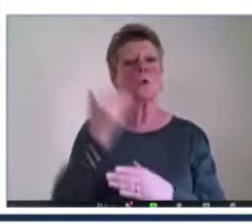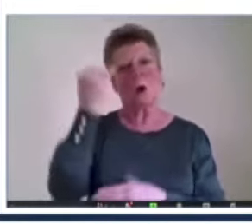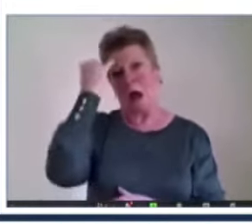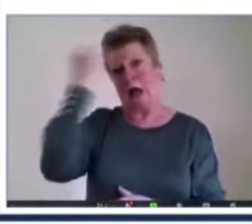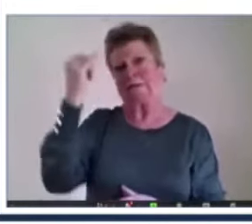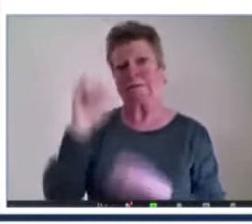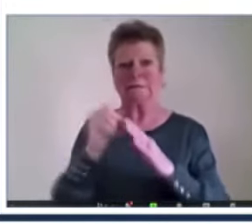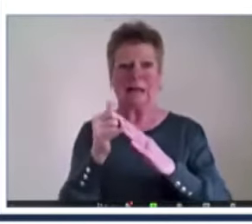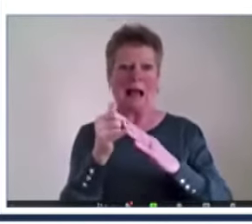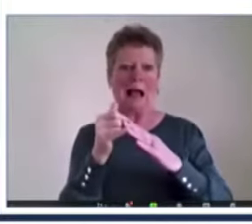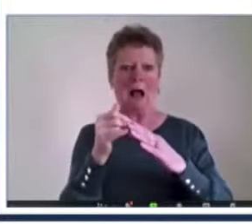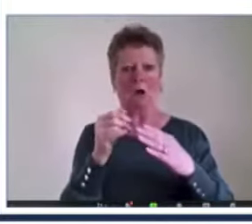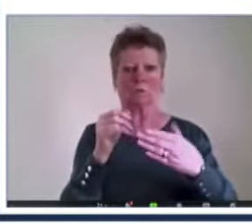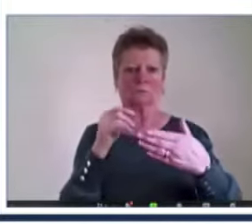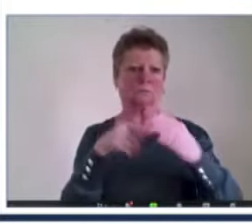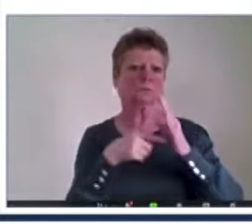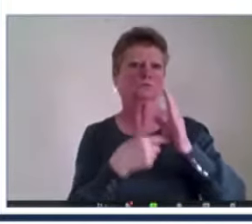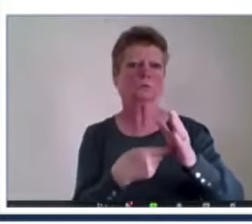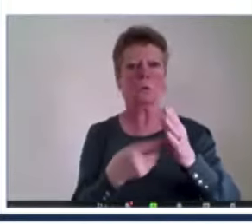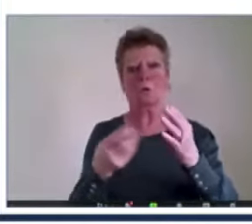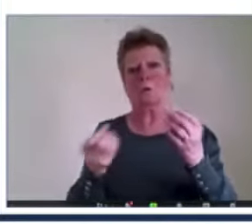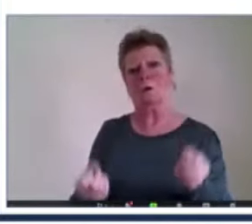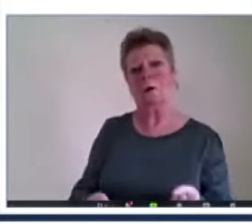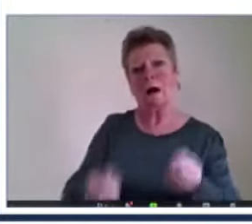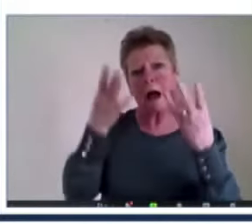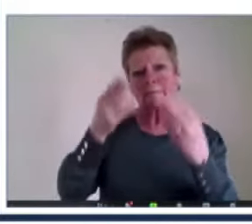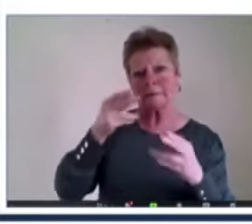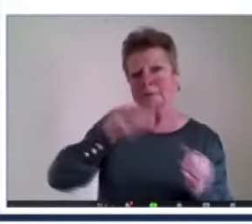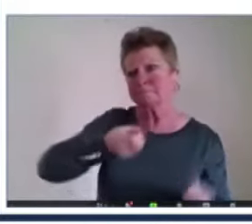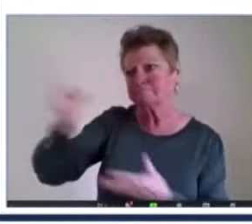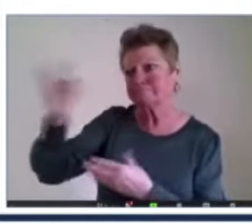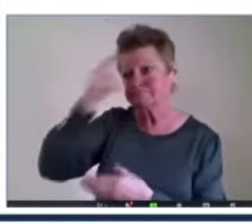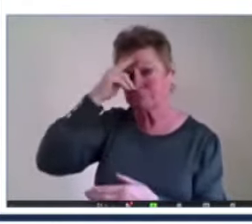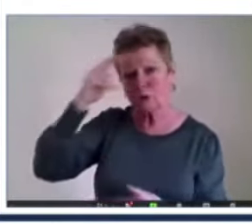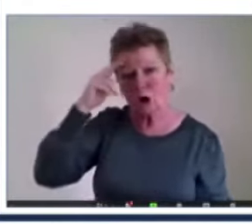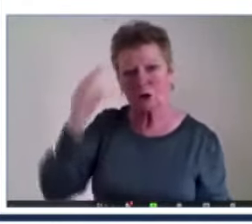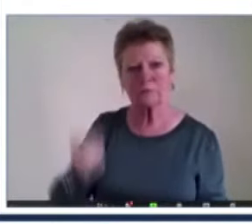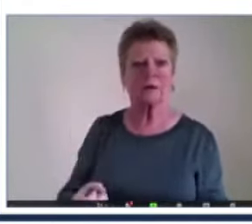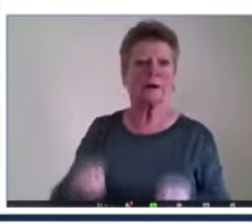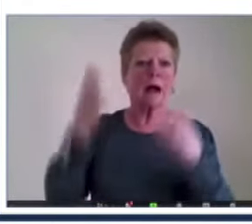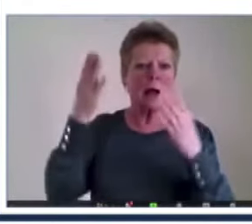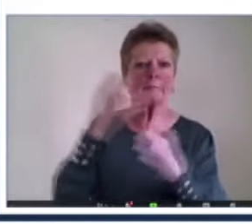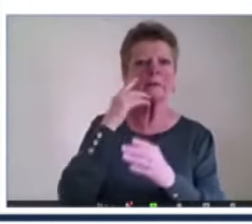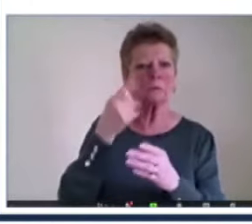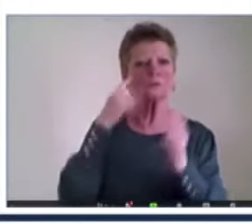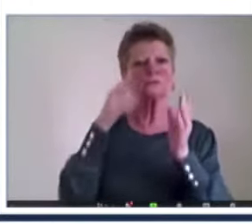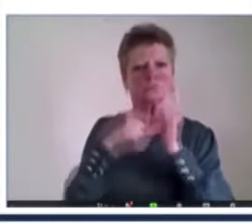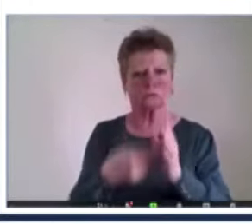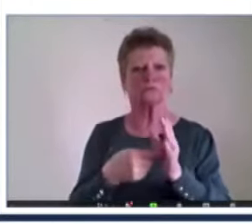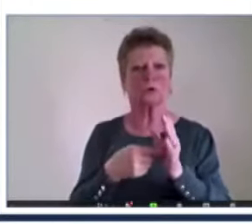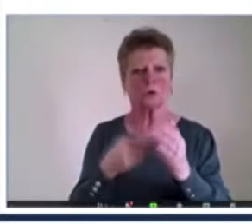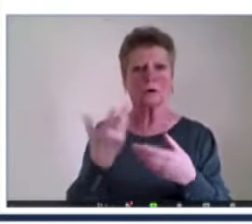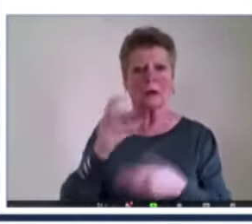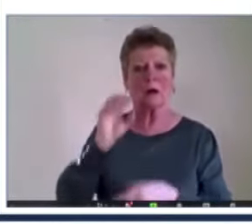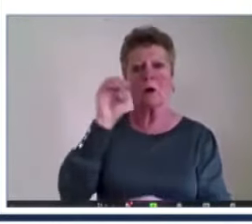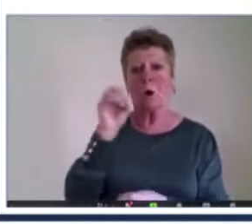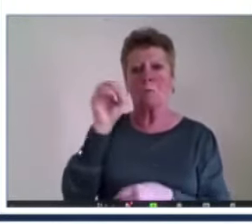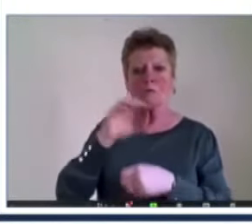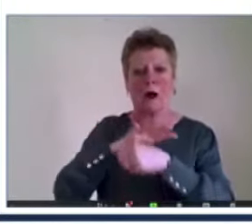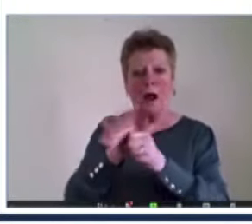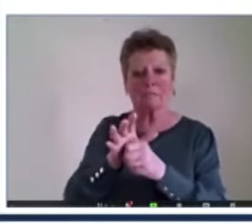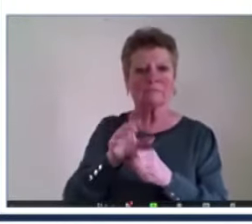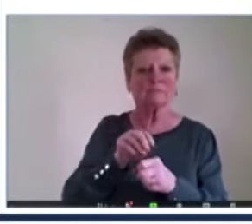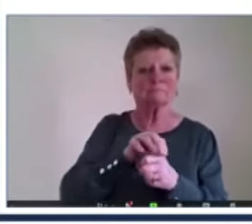portray case rates and hospitalizations and trends over time to the Omicron wave. That those are now live on